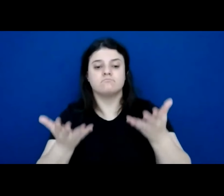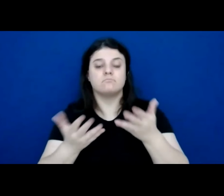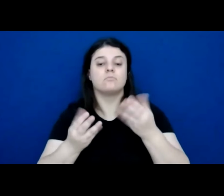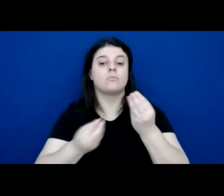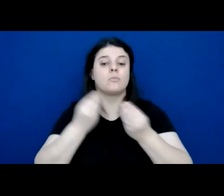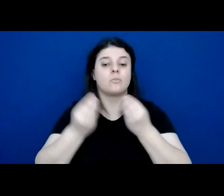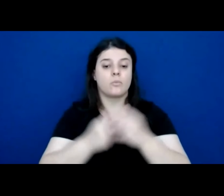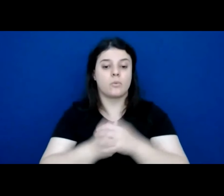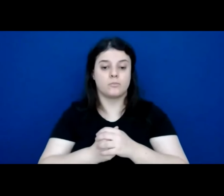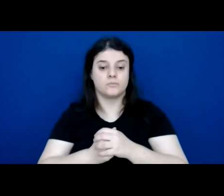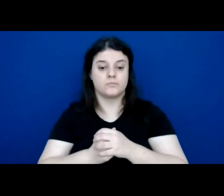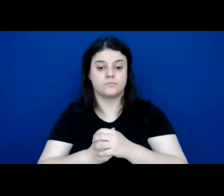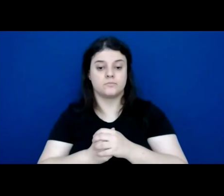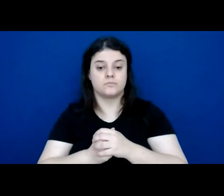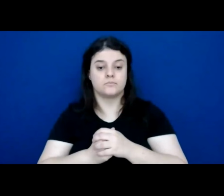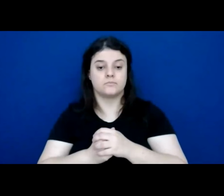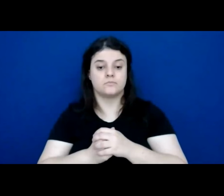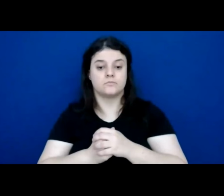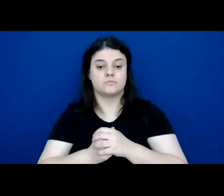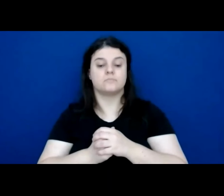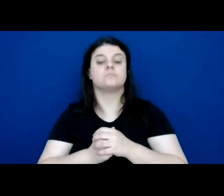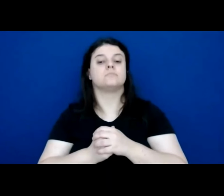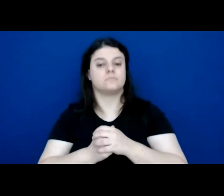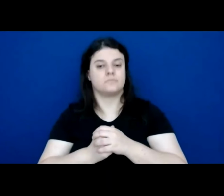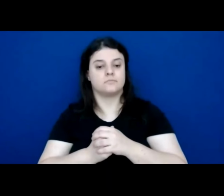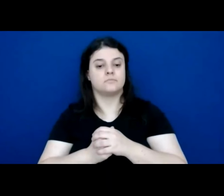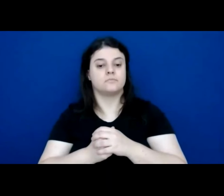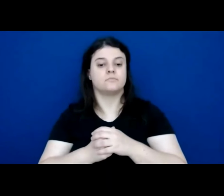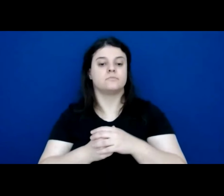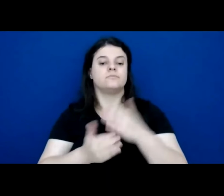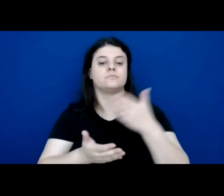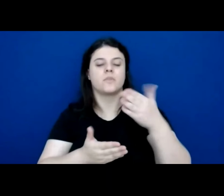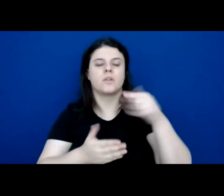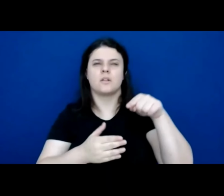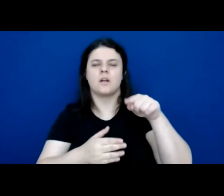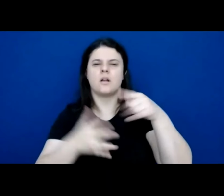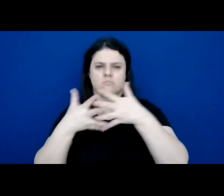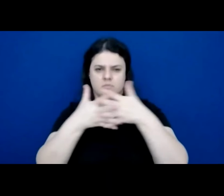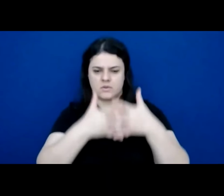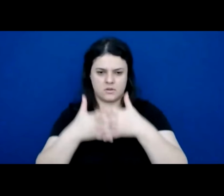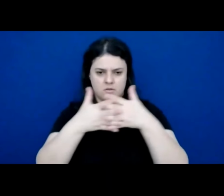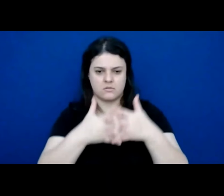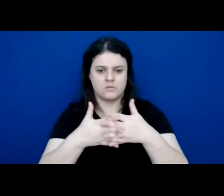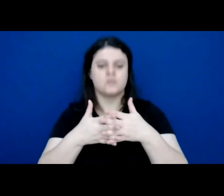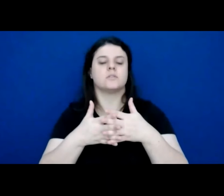world. But in the year 2007 in America, they moved